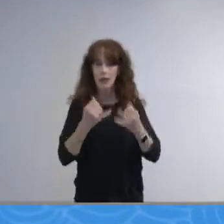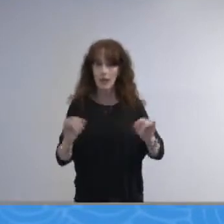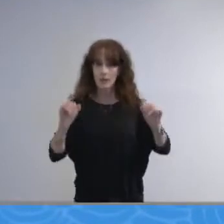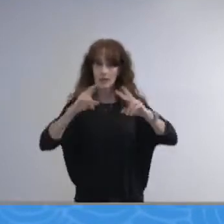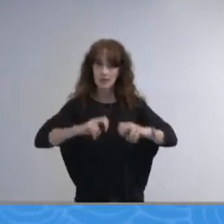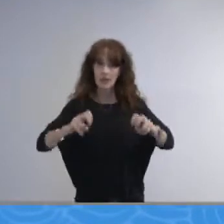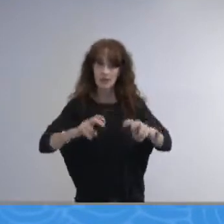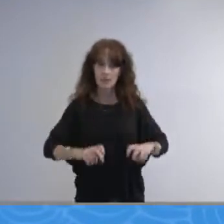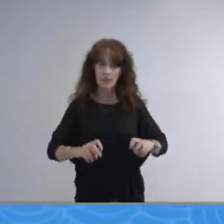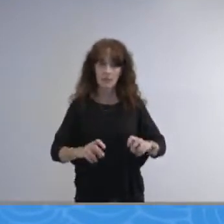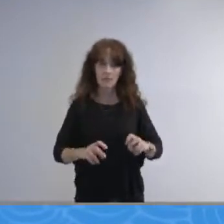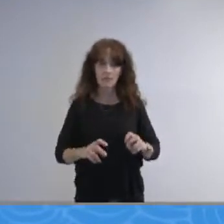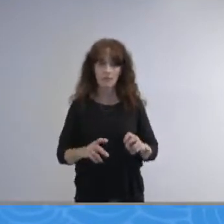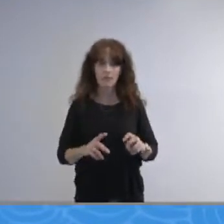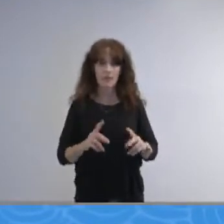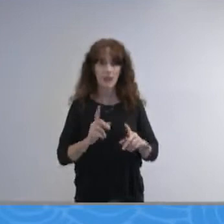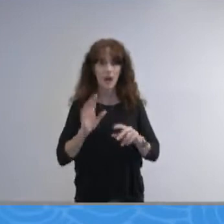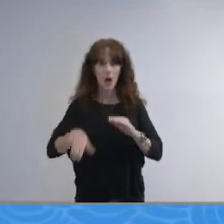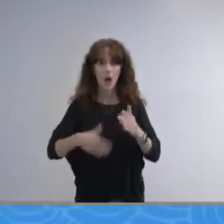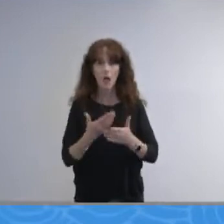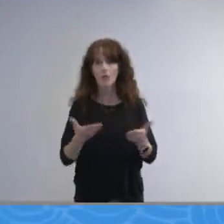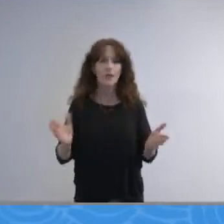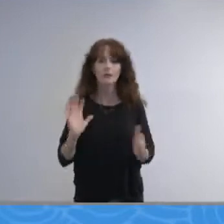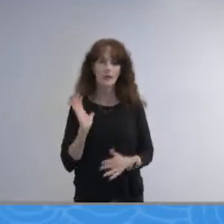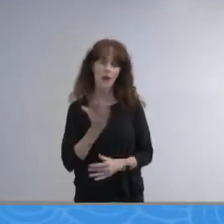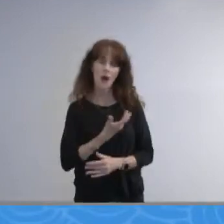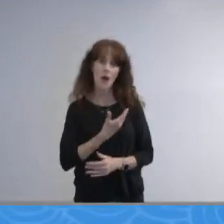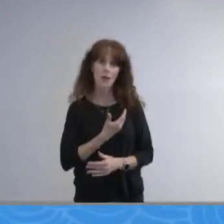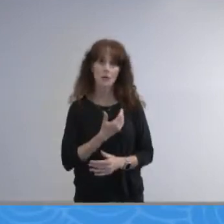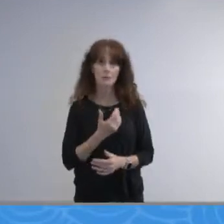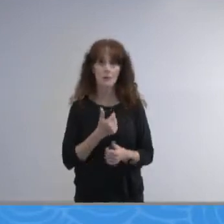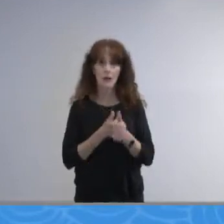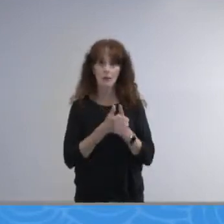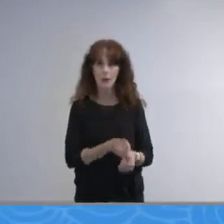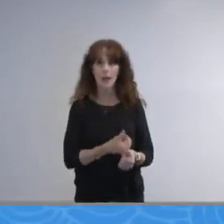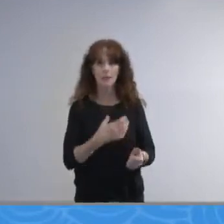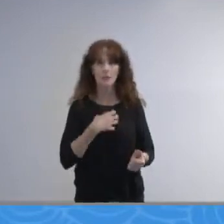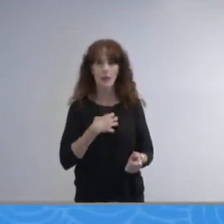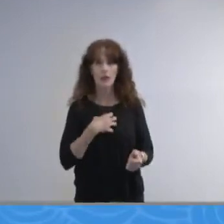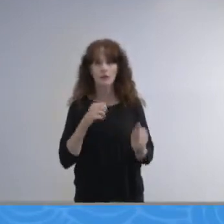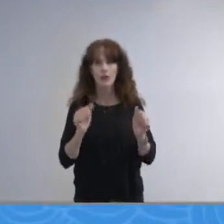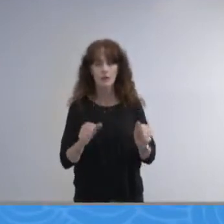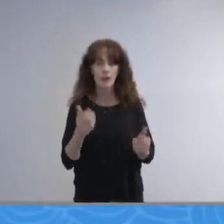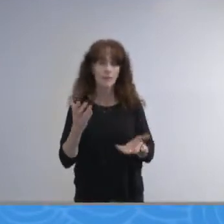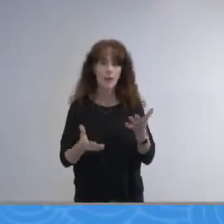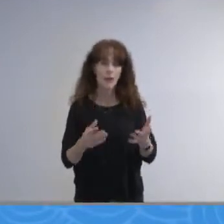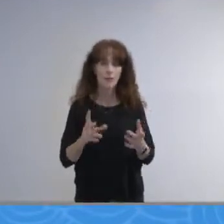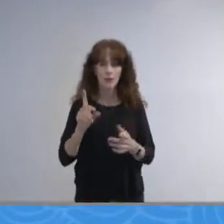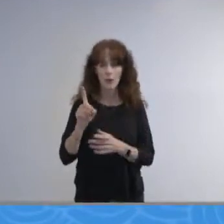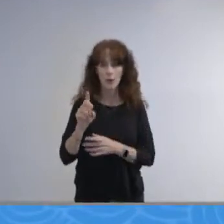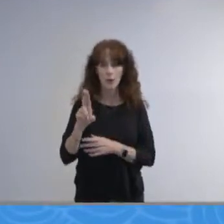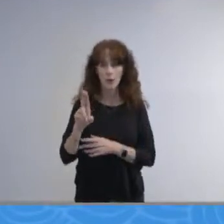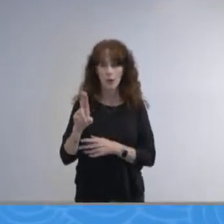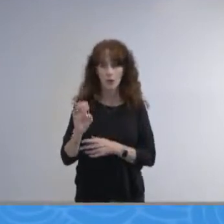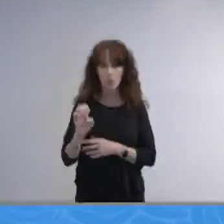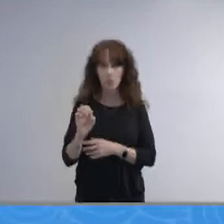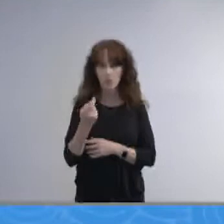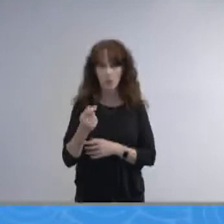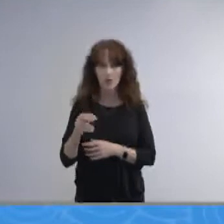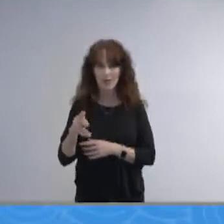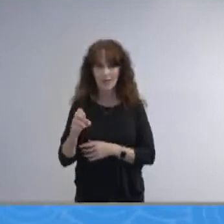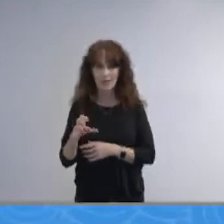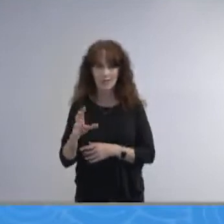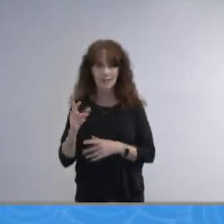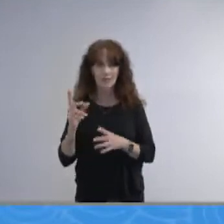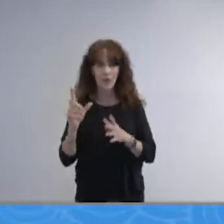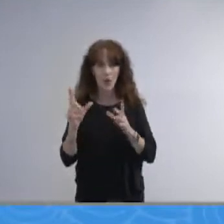independent assessment. These are all things that maybe a compliance complaint is in order, maybe due process for litigation. These are all